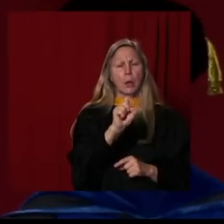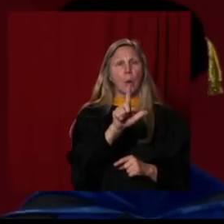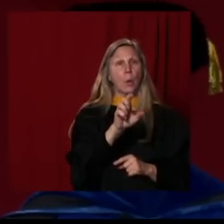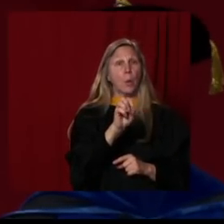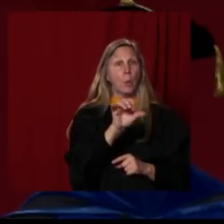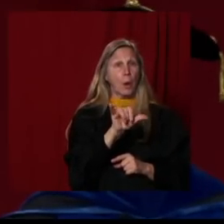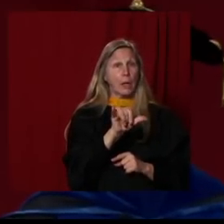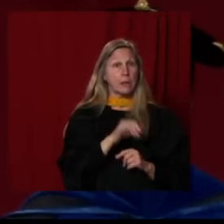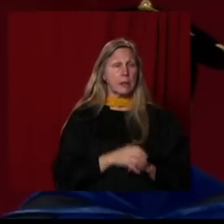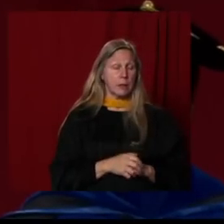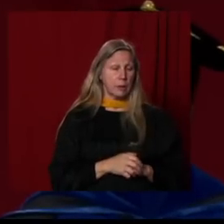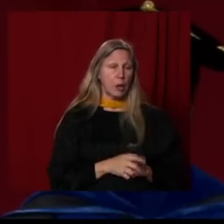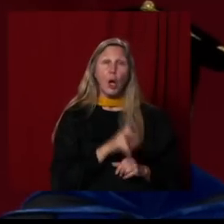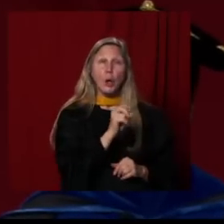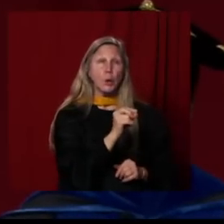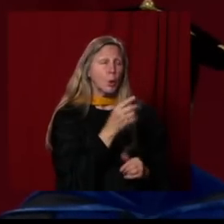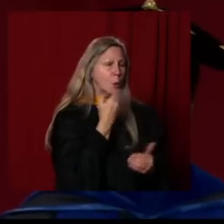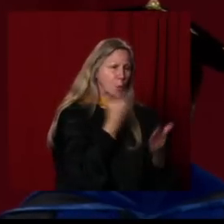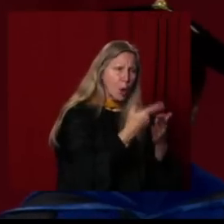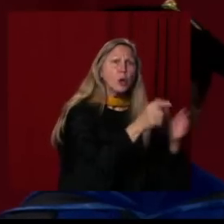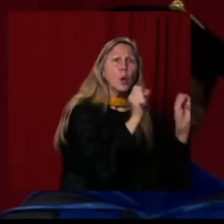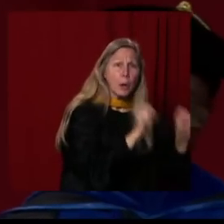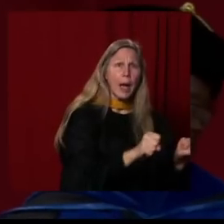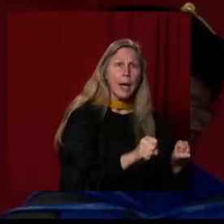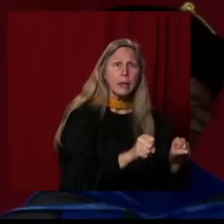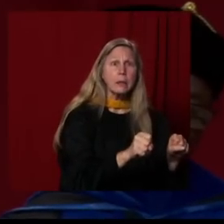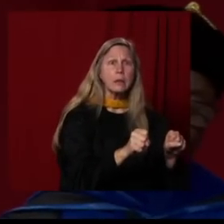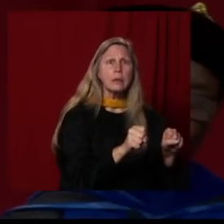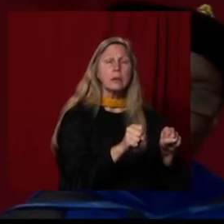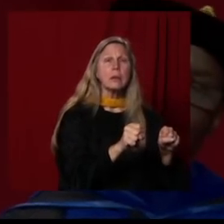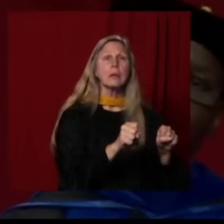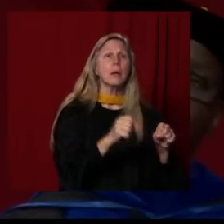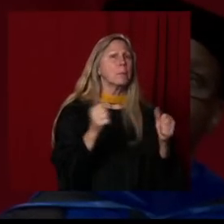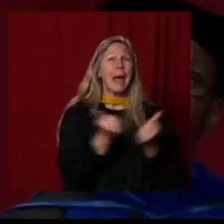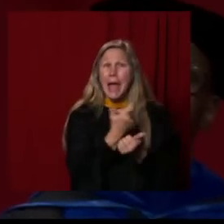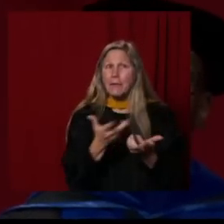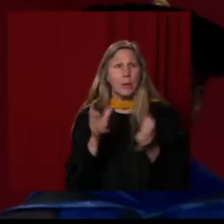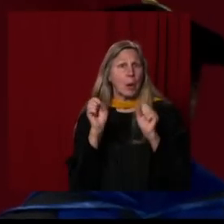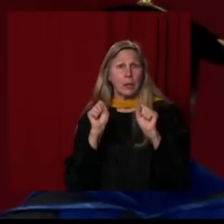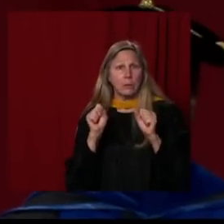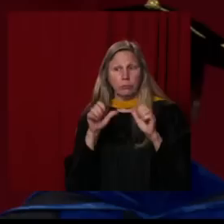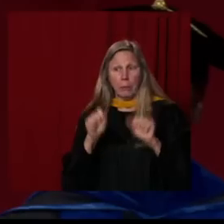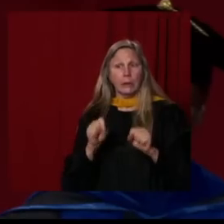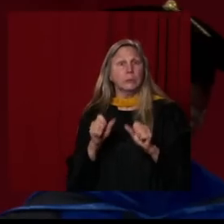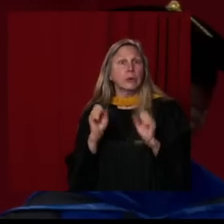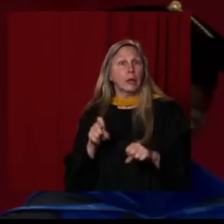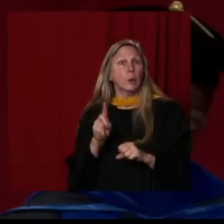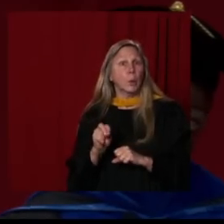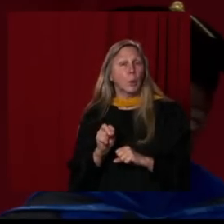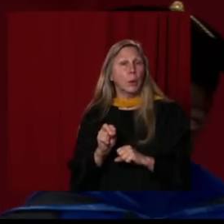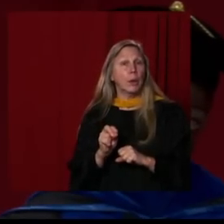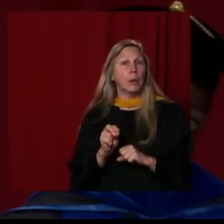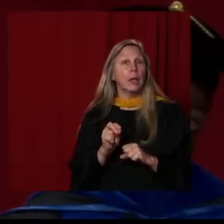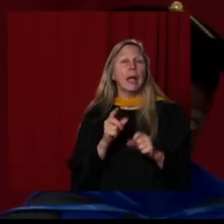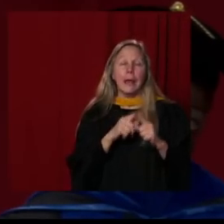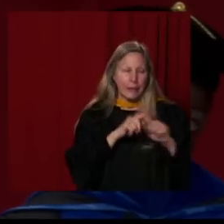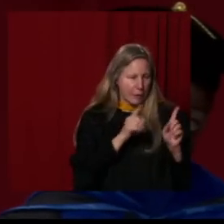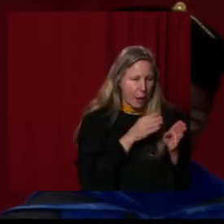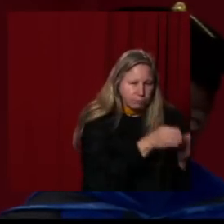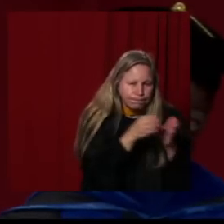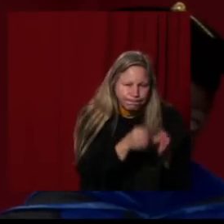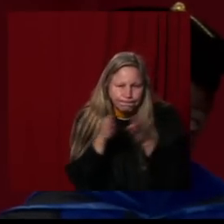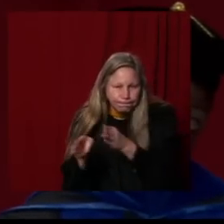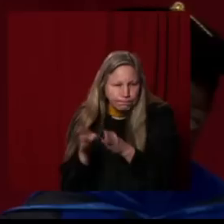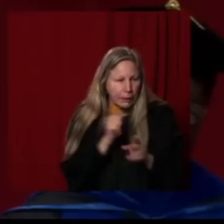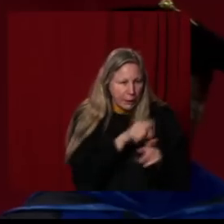Do all the good you can, by all the means you can, in all the ways